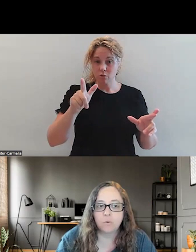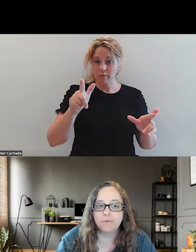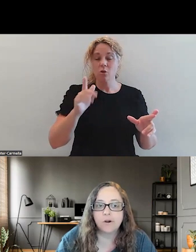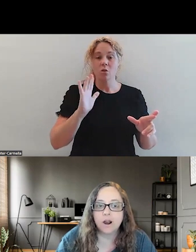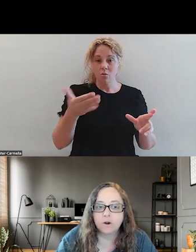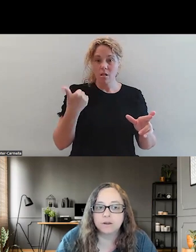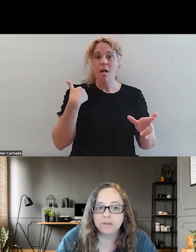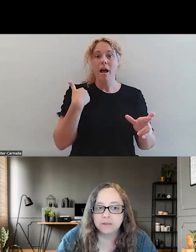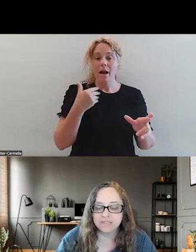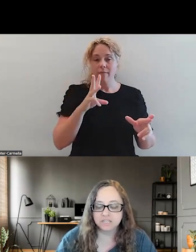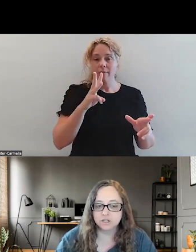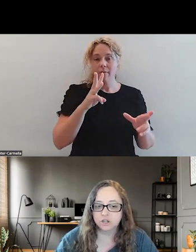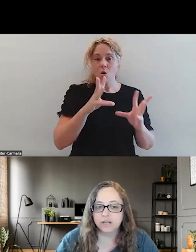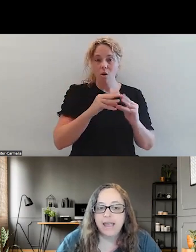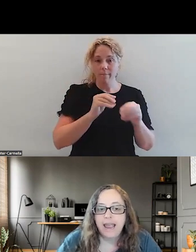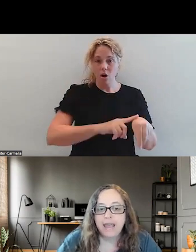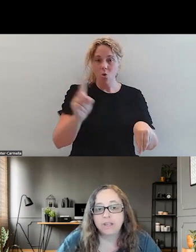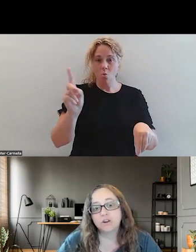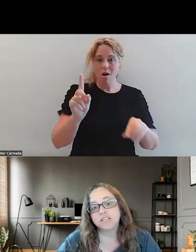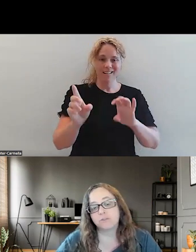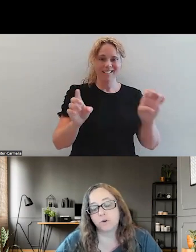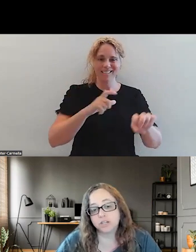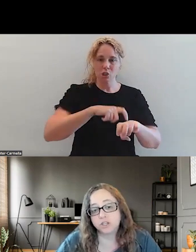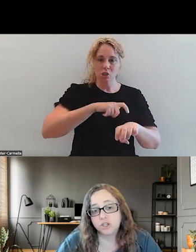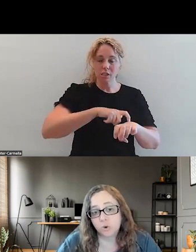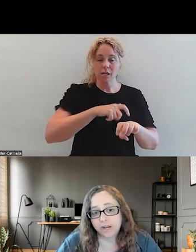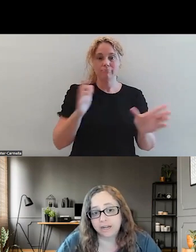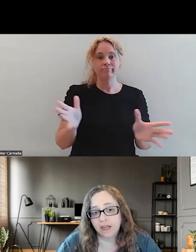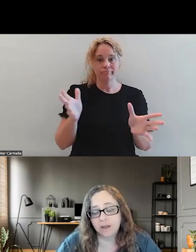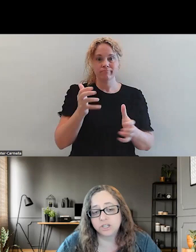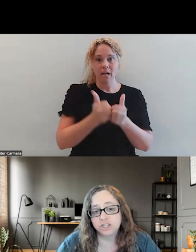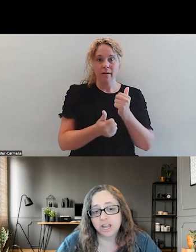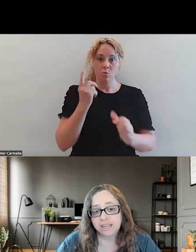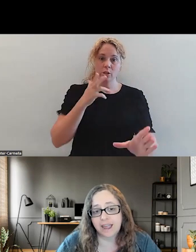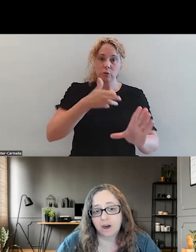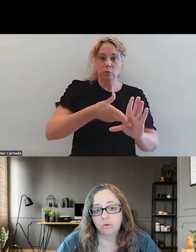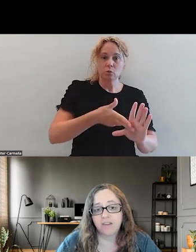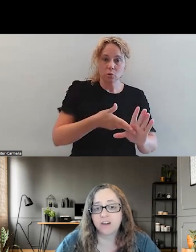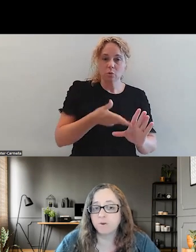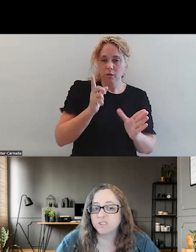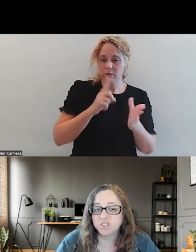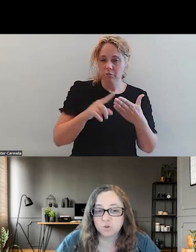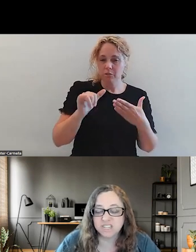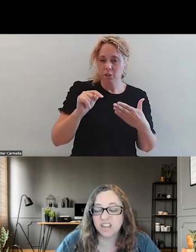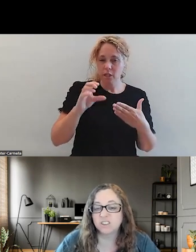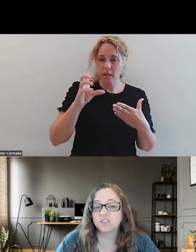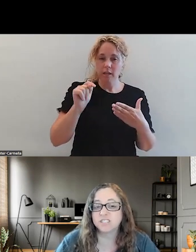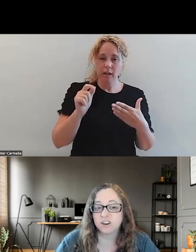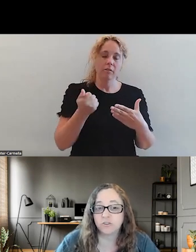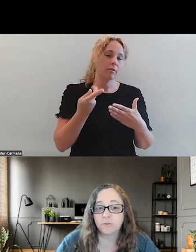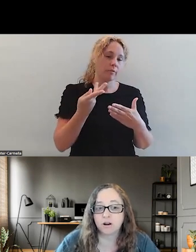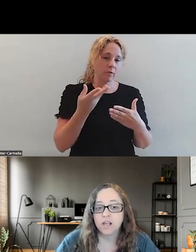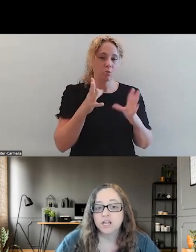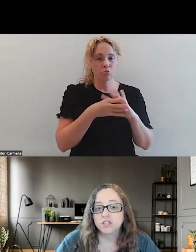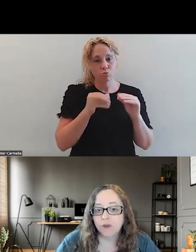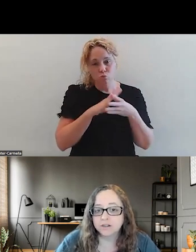a webinar at 1 p.m. Eastern, and we encourage everyone to join to check it out. We'll have a couple of our storytellers,